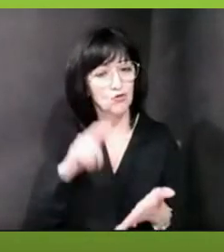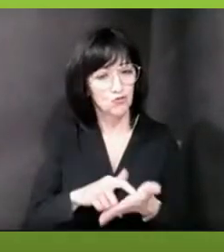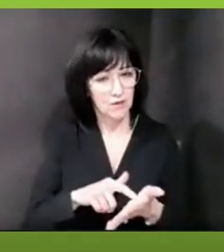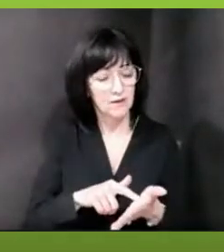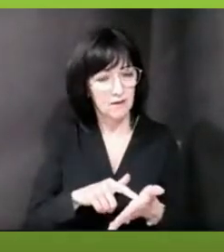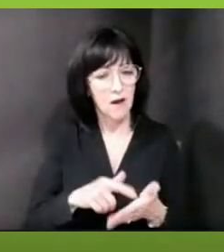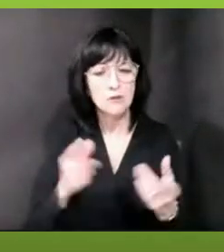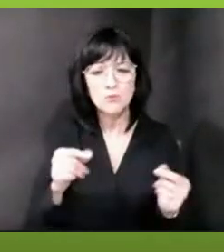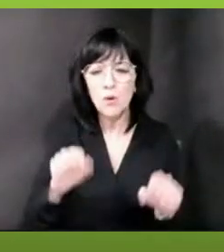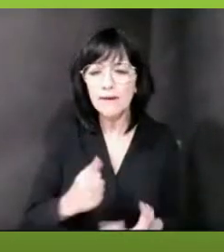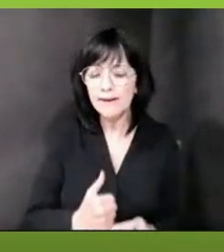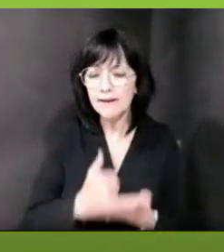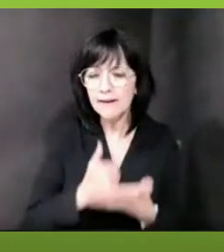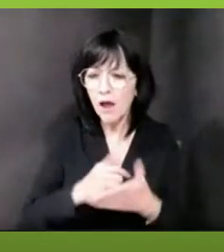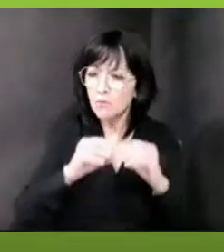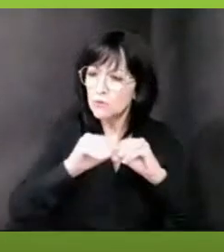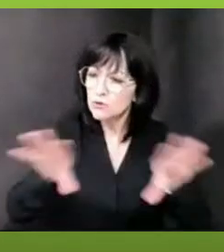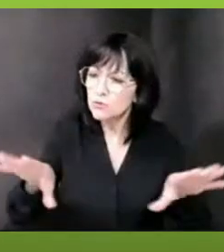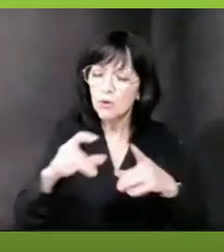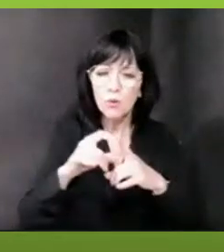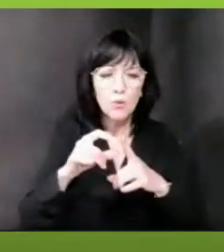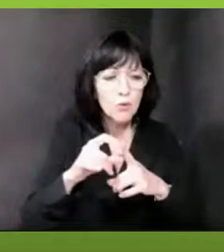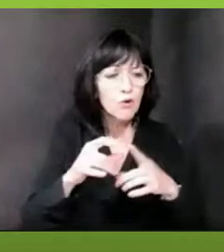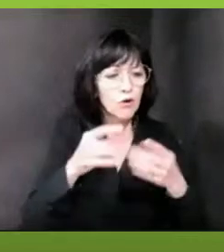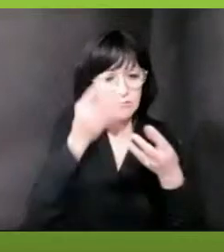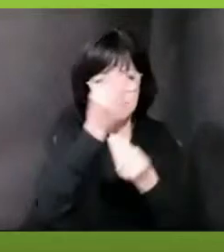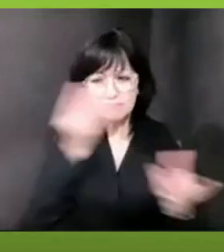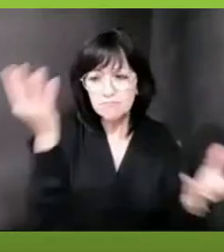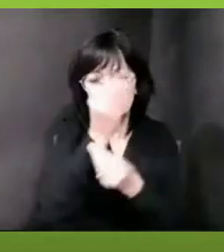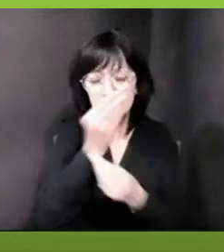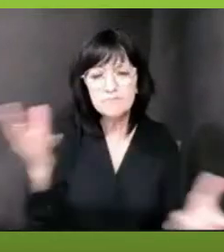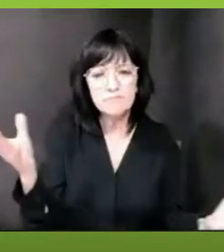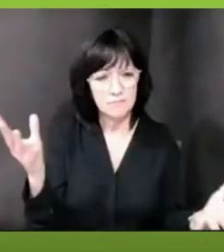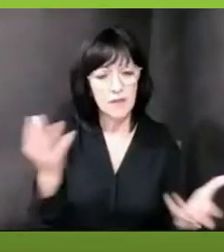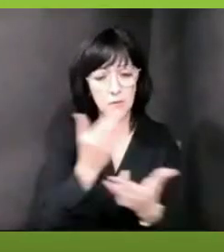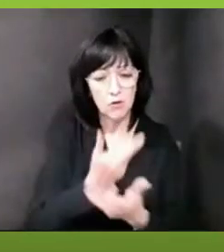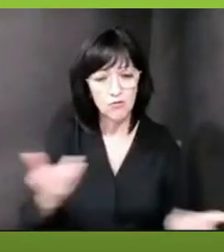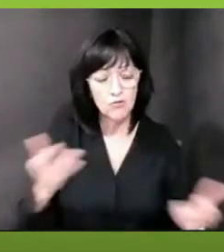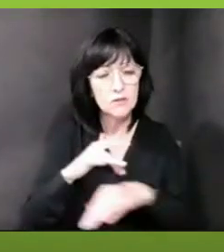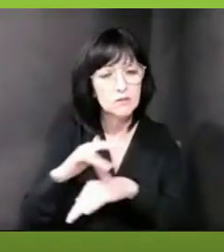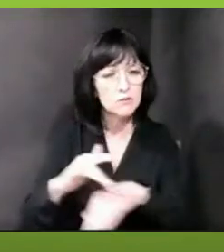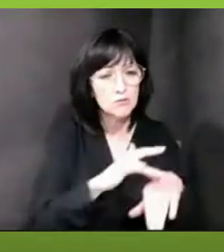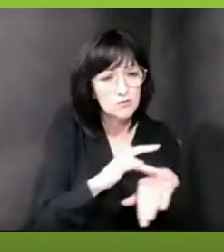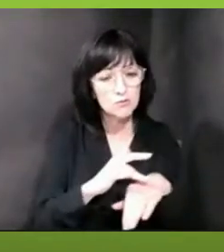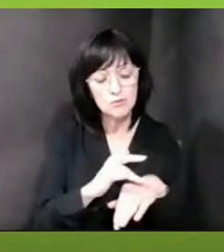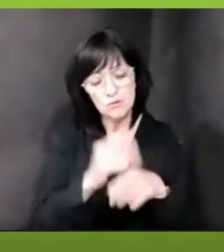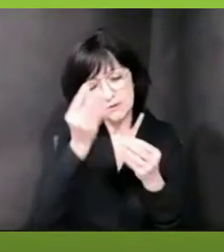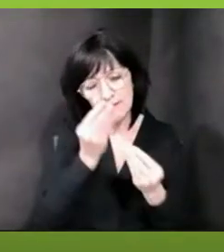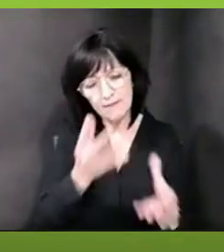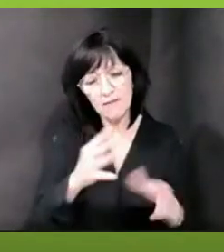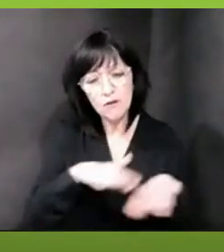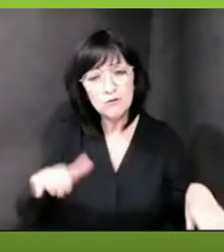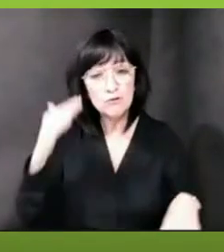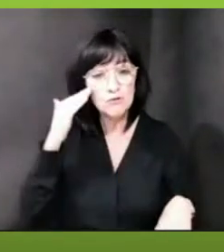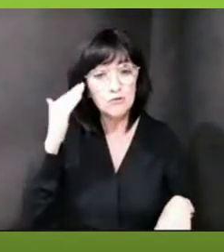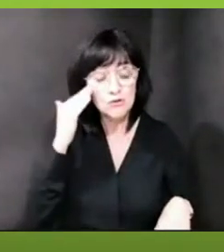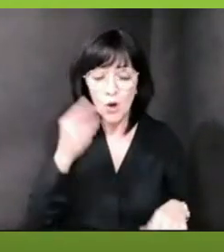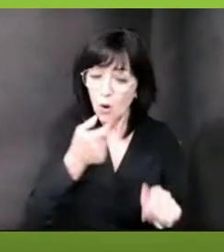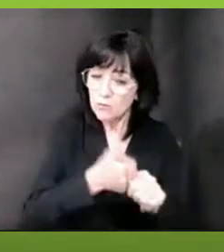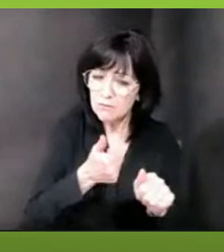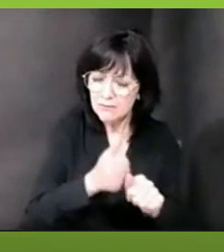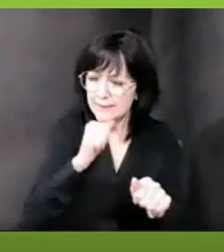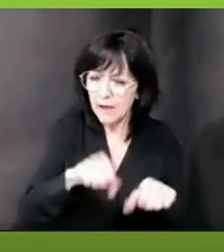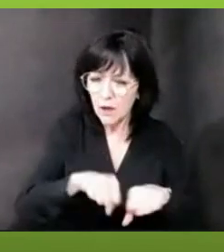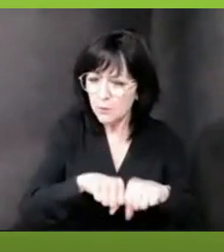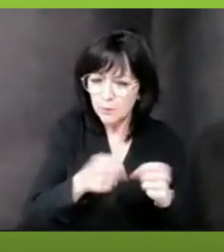about resources, and to let our young people know that they are not broken and that they are not alone. With that, I am pleased